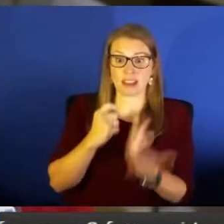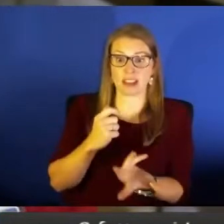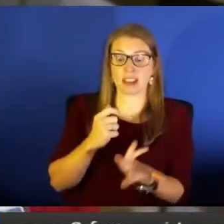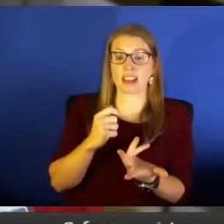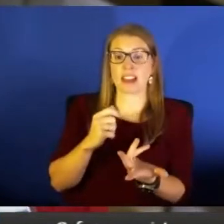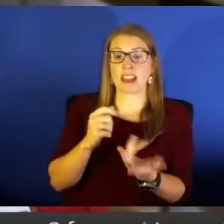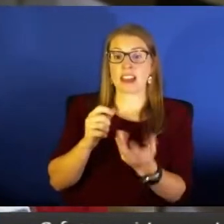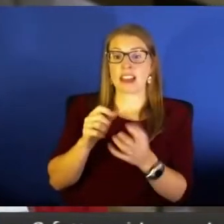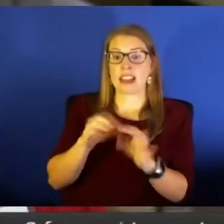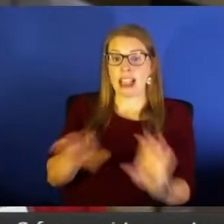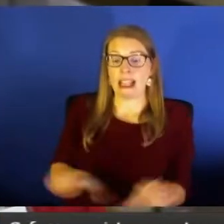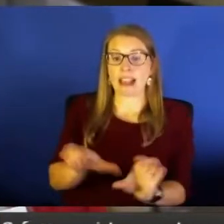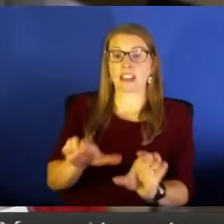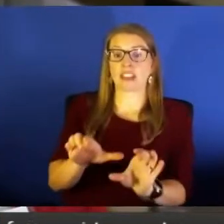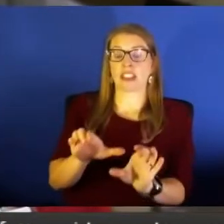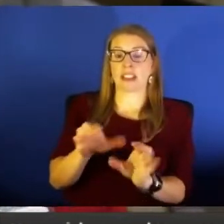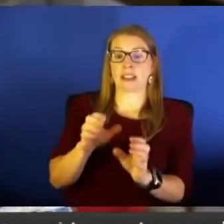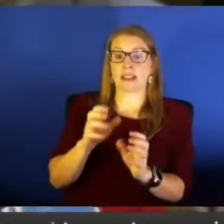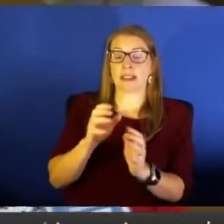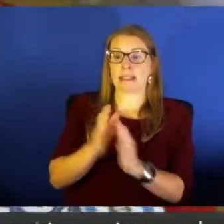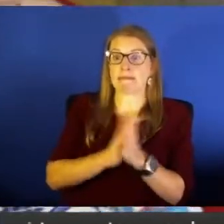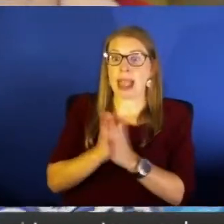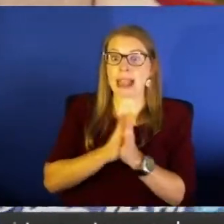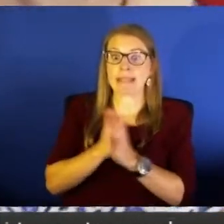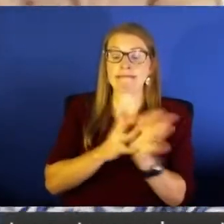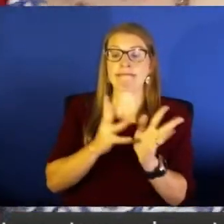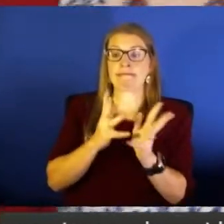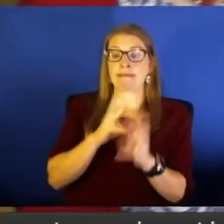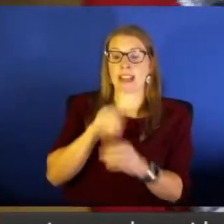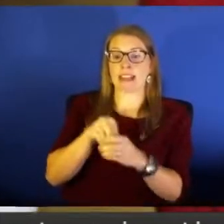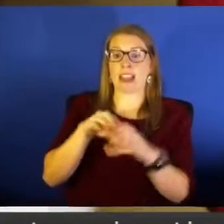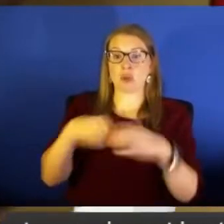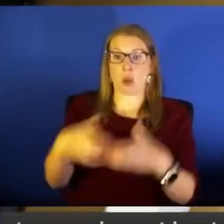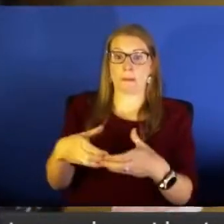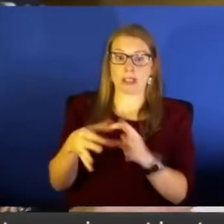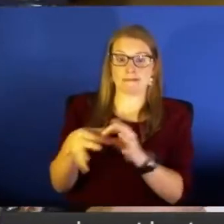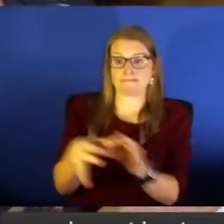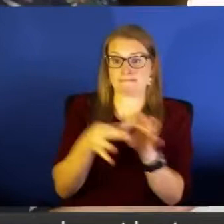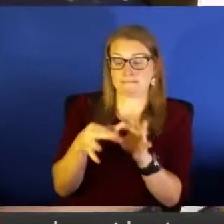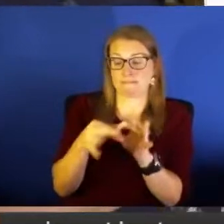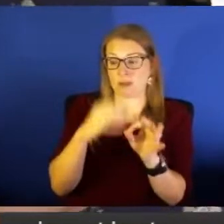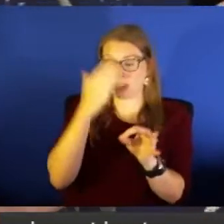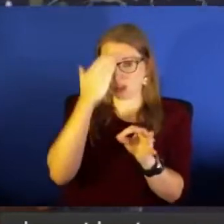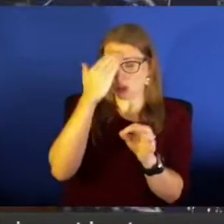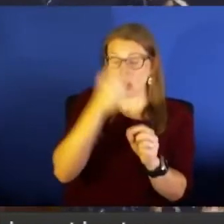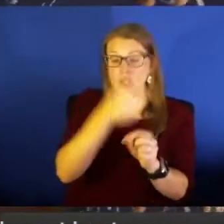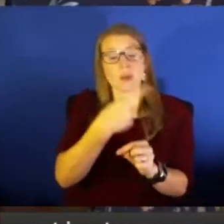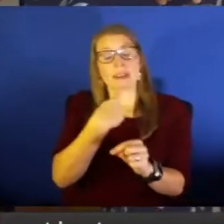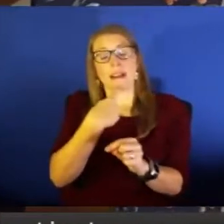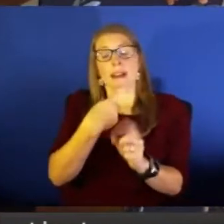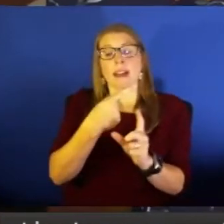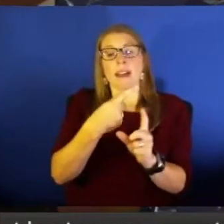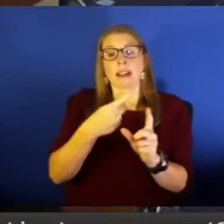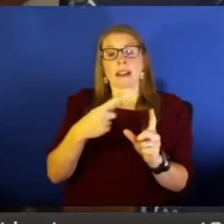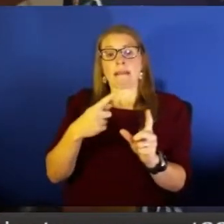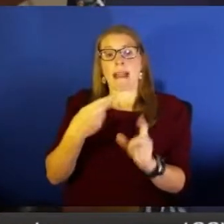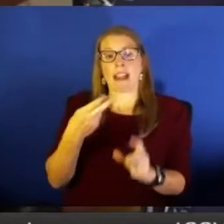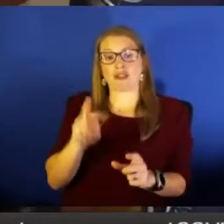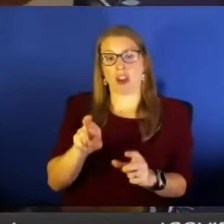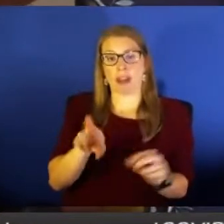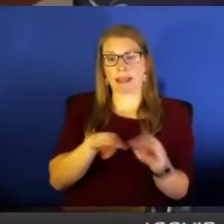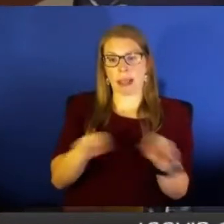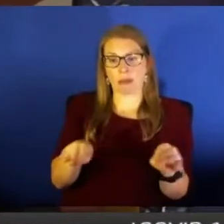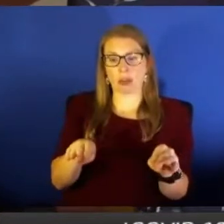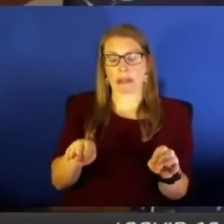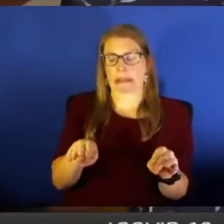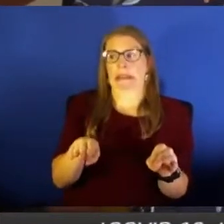this group, and so tell me more about that. You said it just the camaraderie and being able to know who, like you said, on an HR level, when you hear that, it just sounds